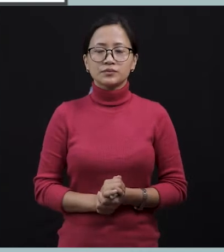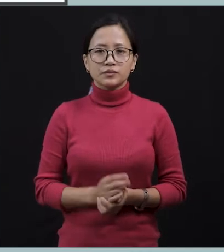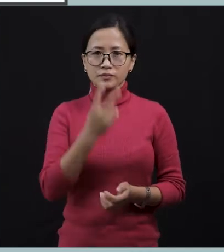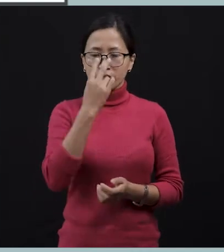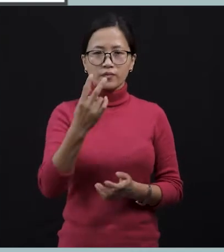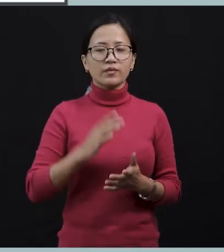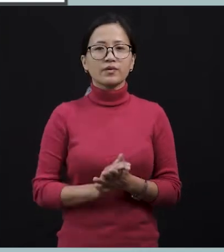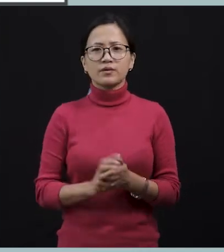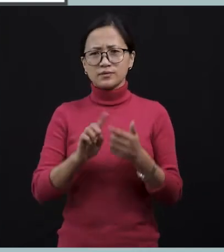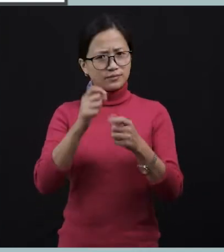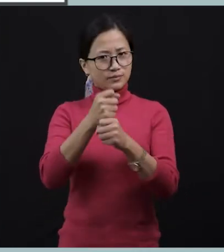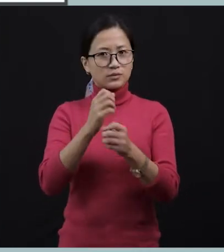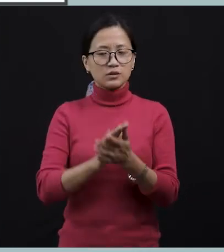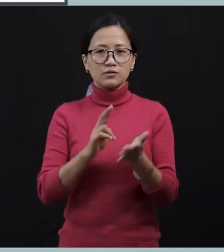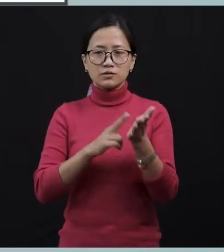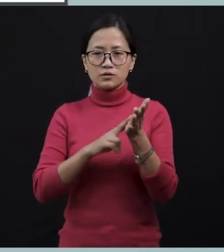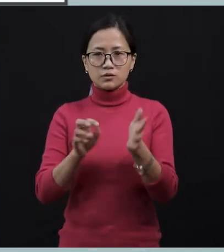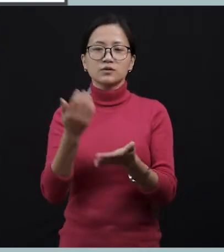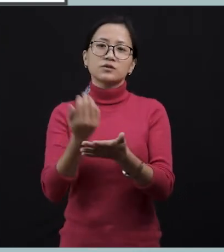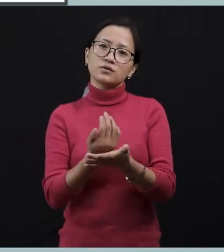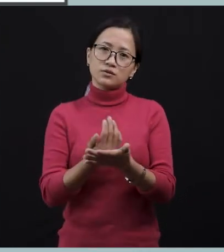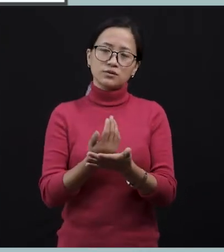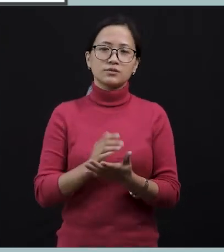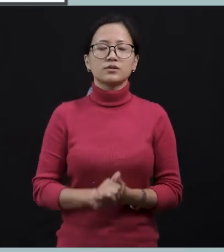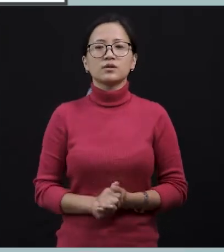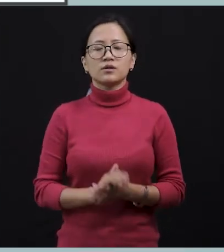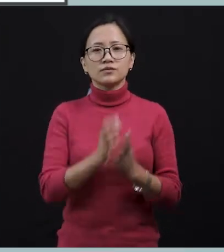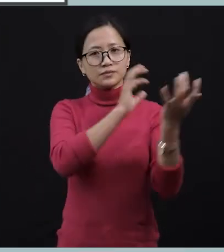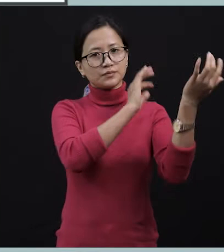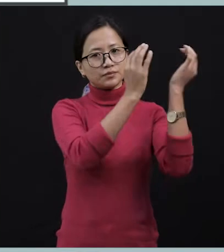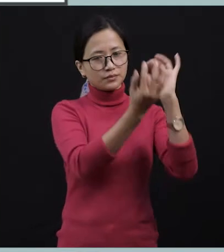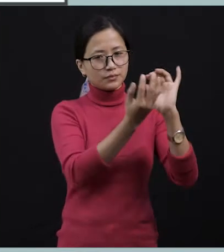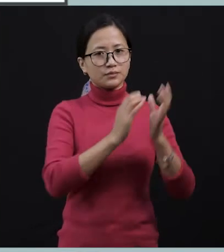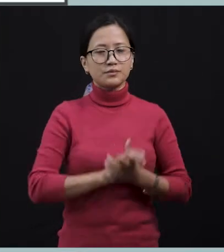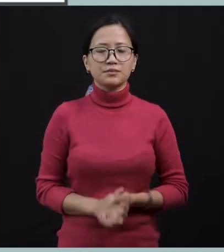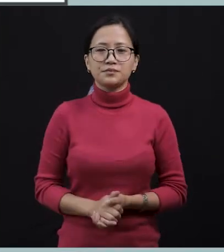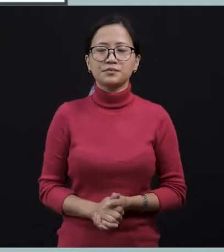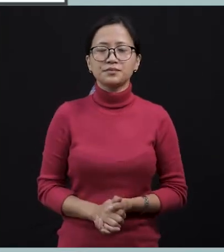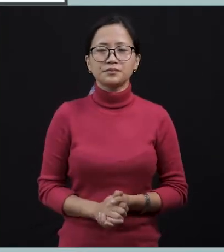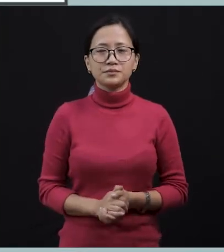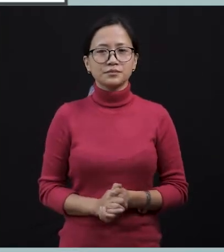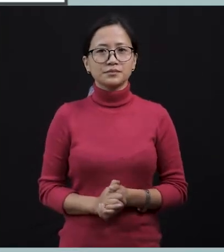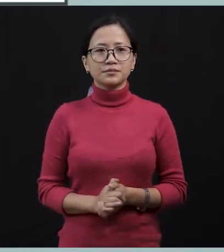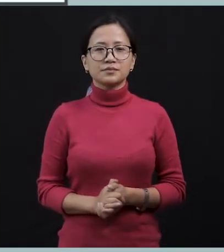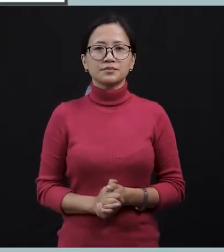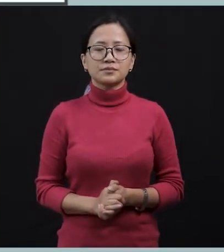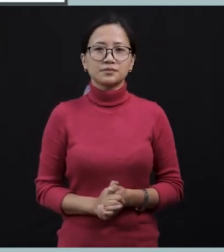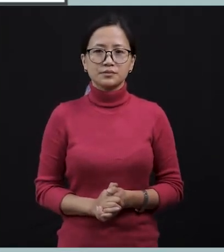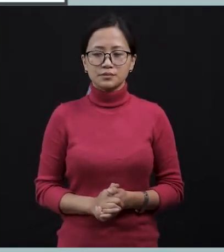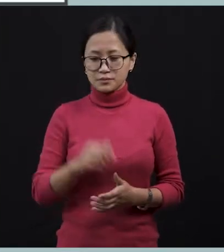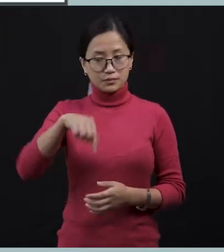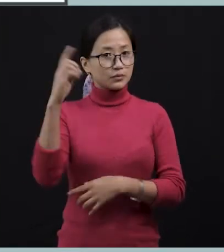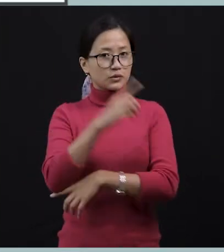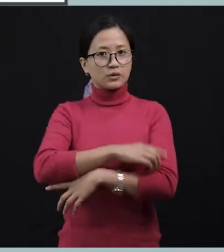also seen examples of natural resources of the earth, right? And today